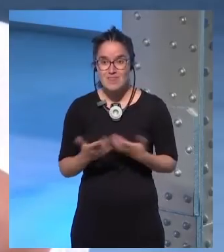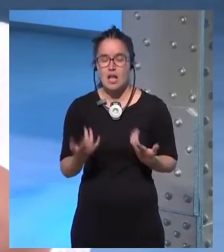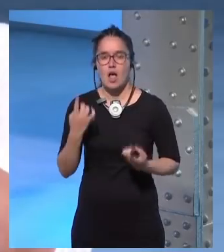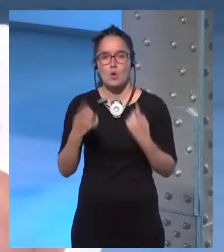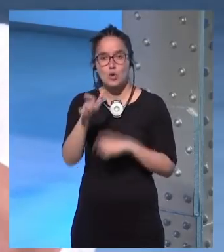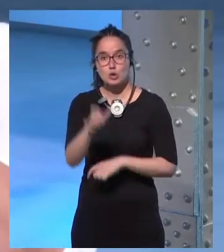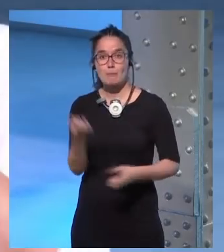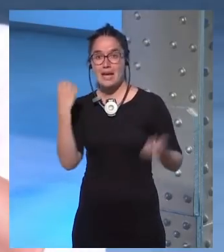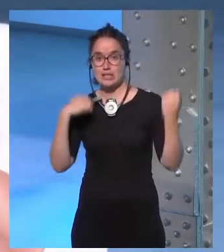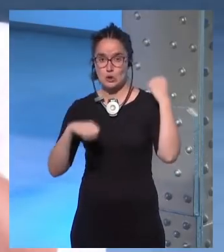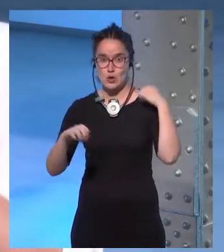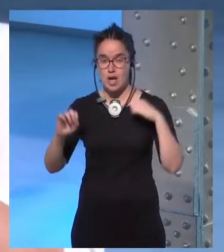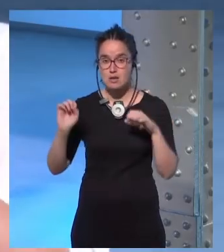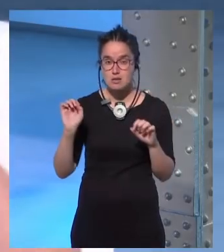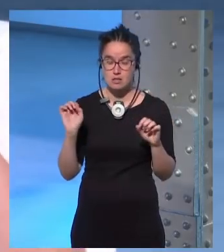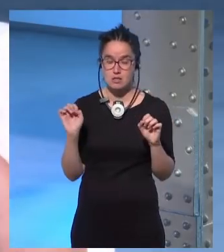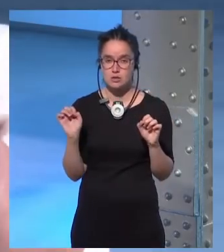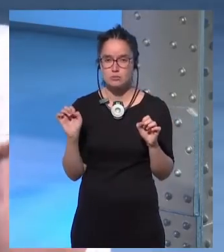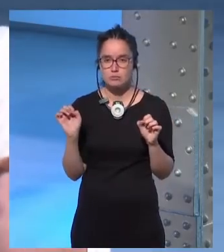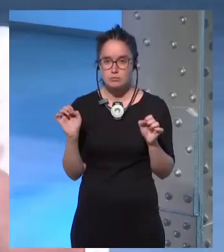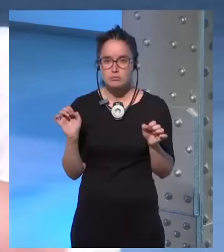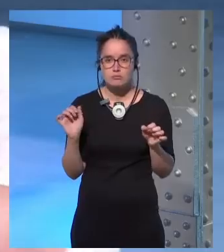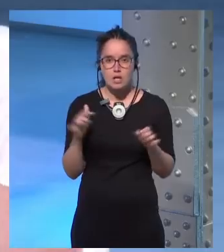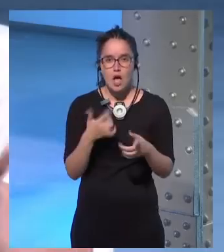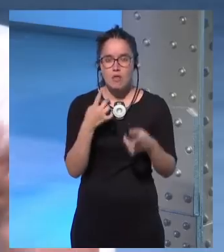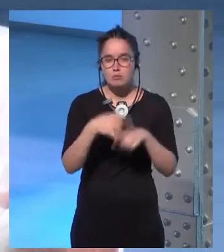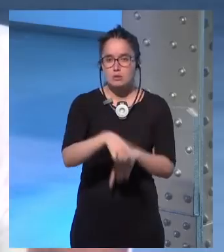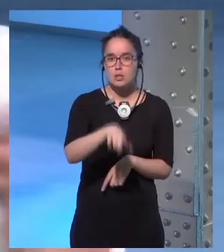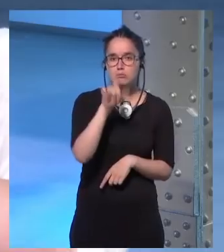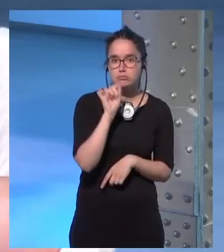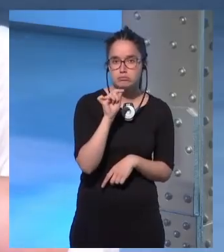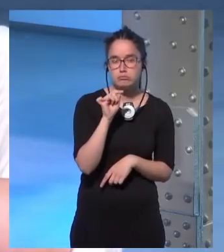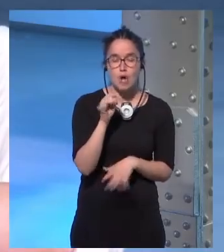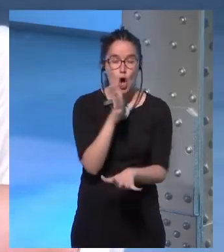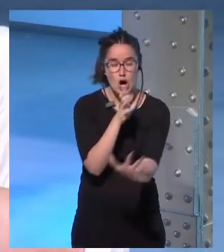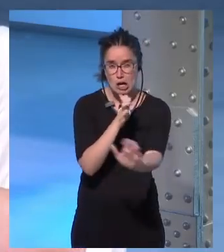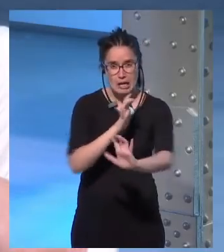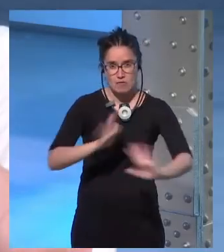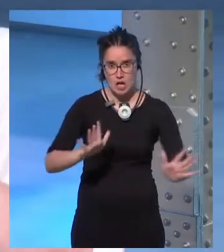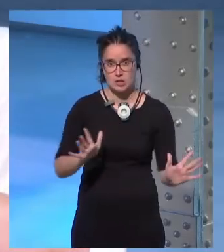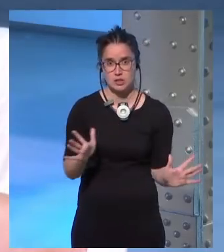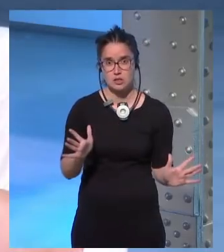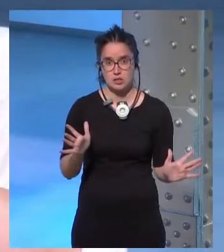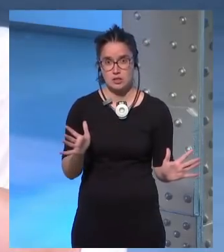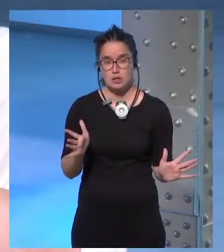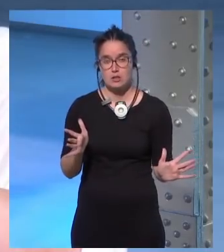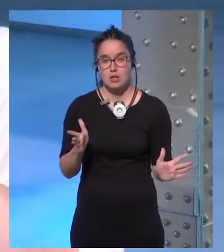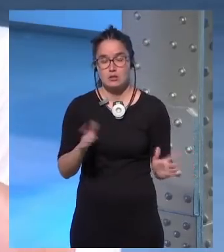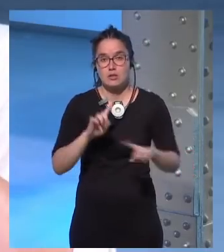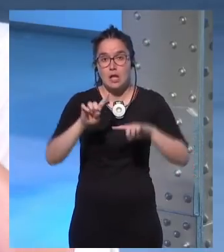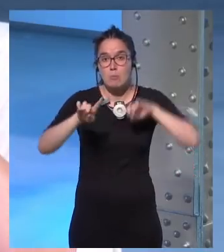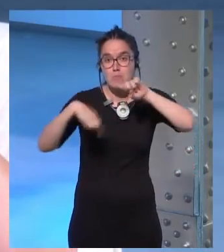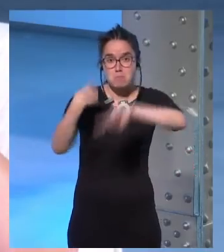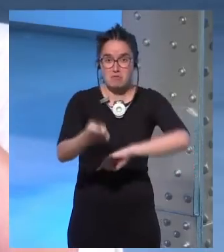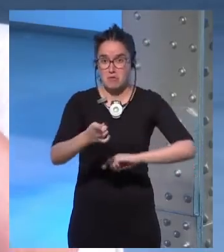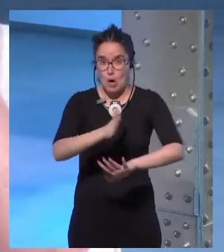very end of the Worldbreaker saga, which I'm working on now. And it actually got me to rethink the ending to the book, because she